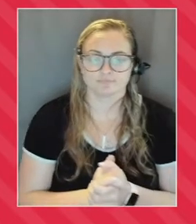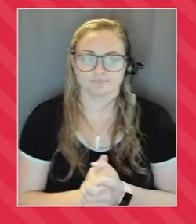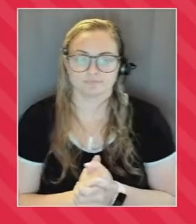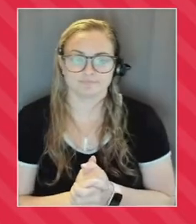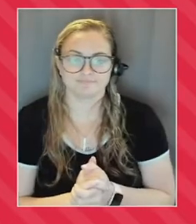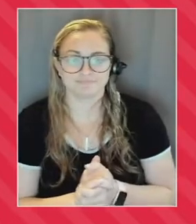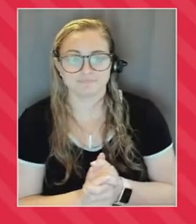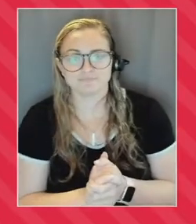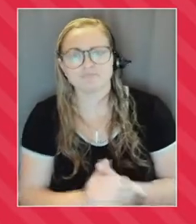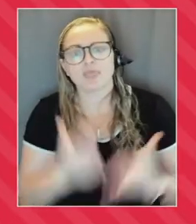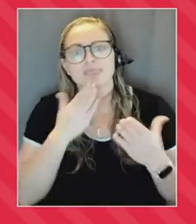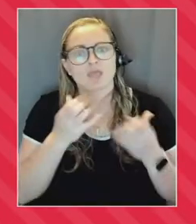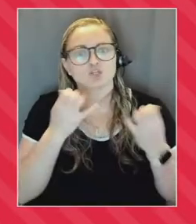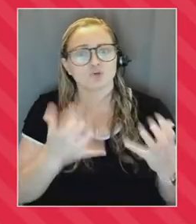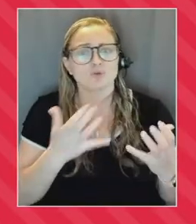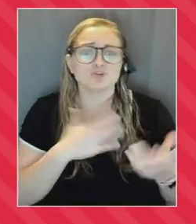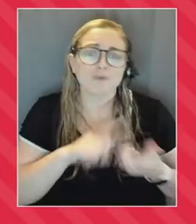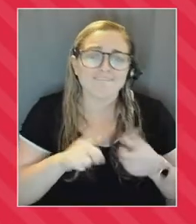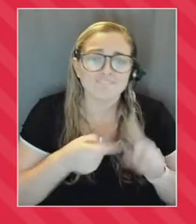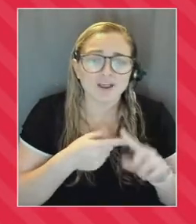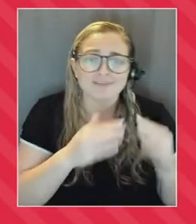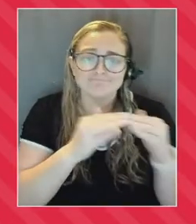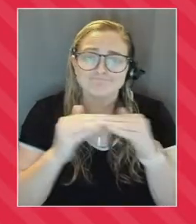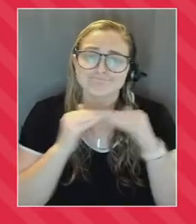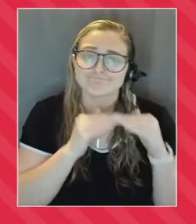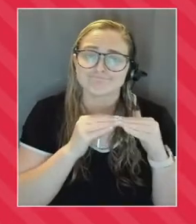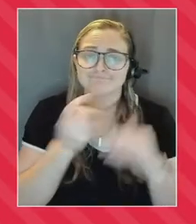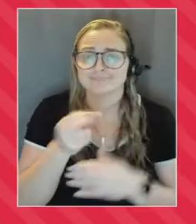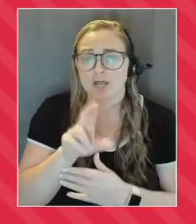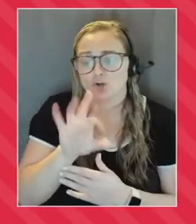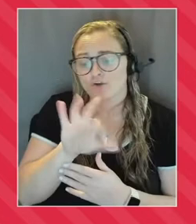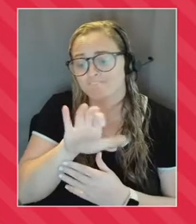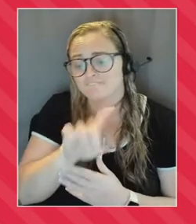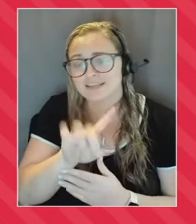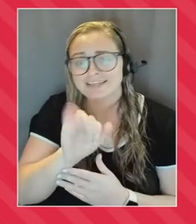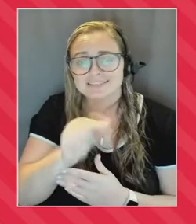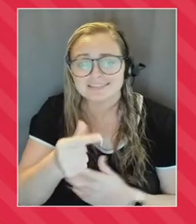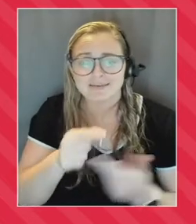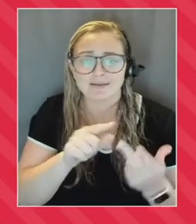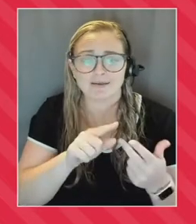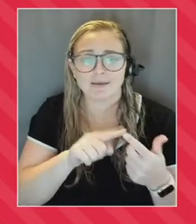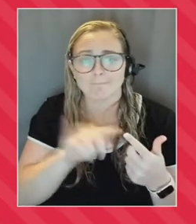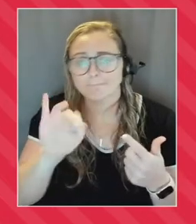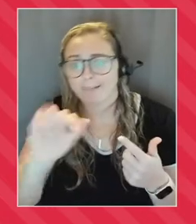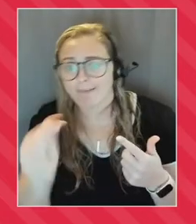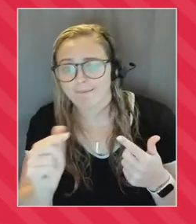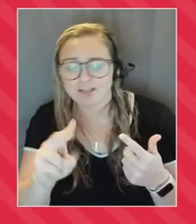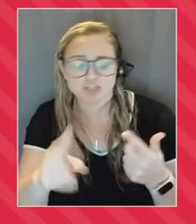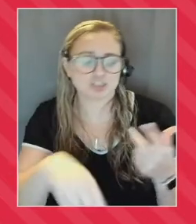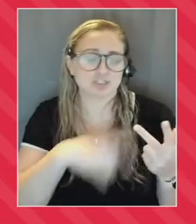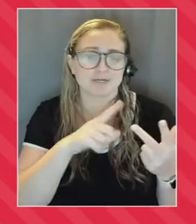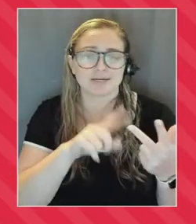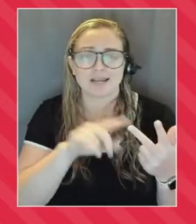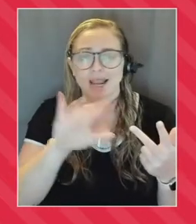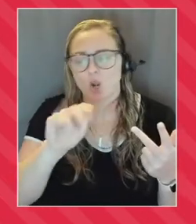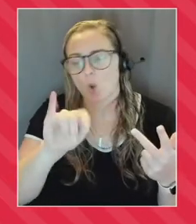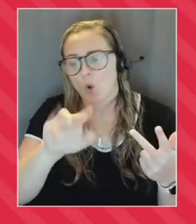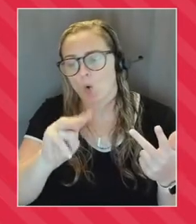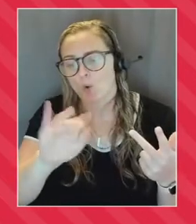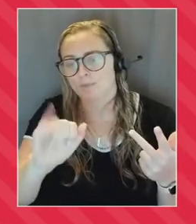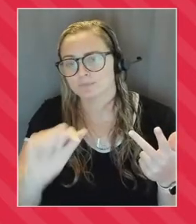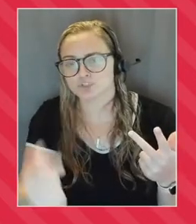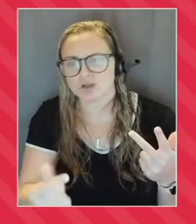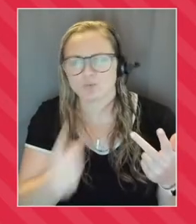Thanks so much to my friends and colleagues, Dr. Fielding Singh, Dr. Bleich, and Dr. Odum Jung. What an insightful